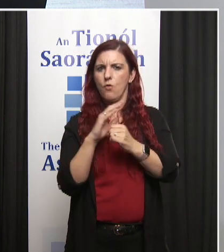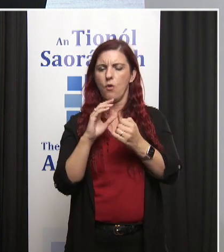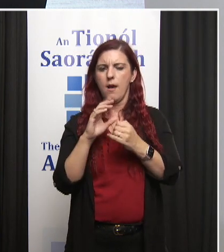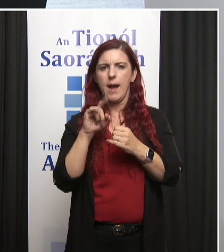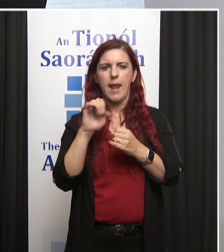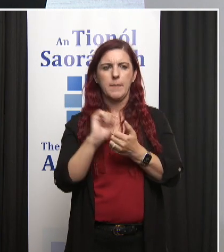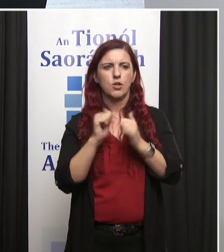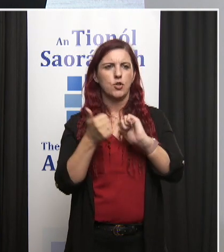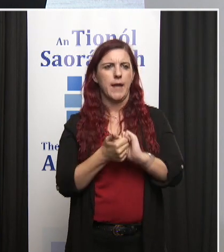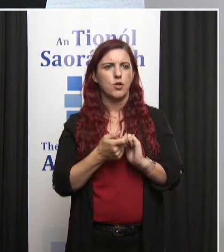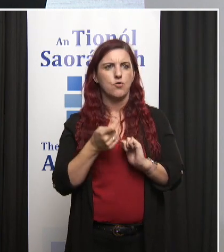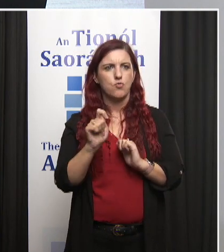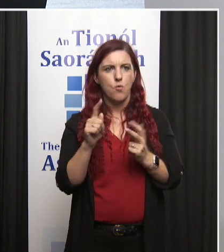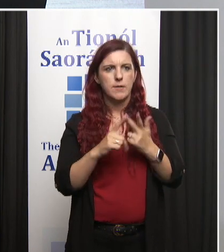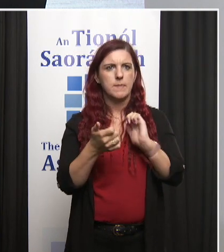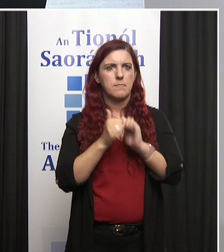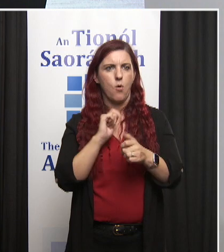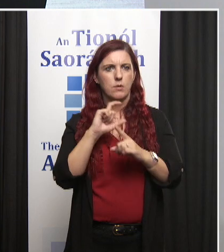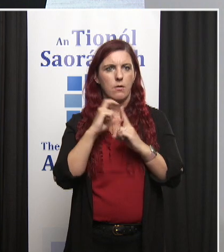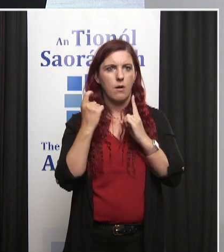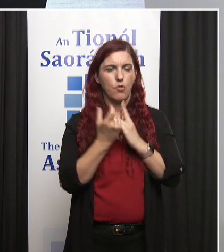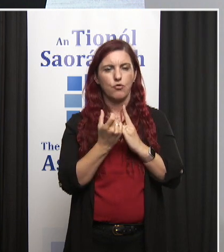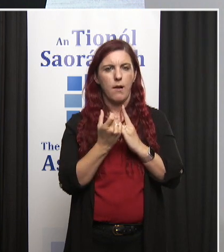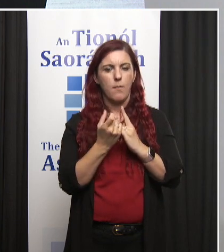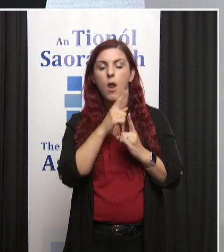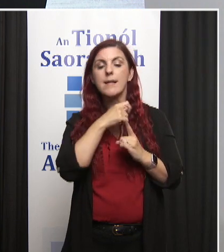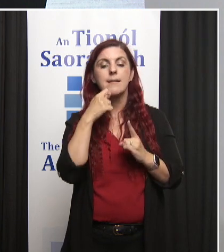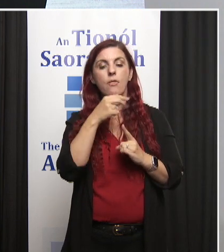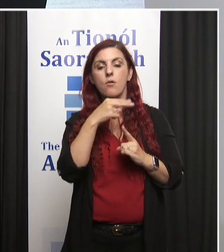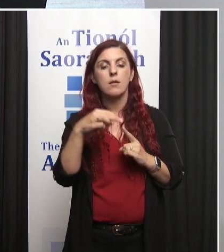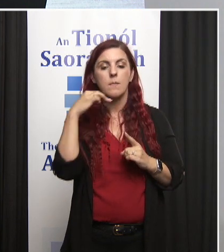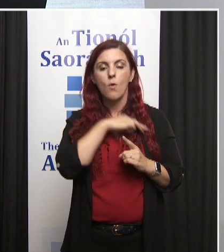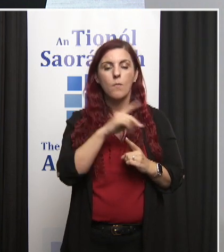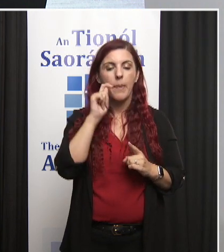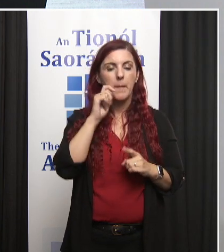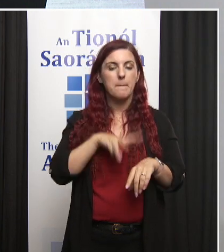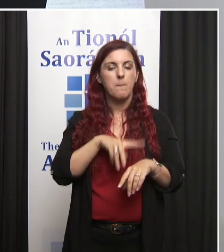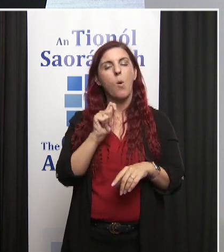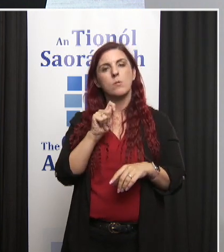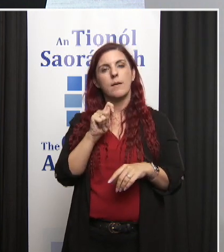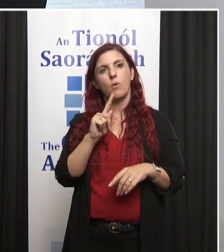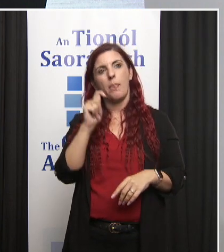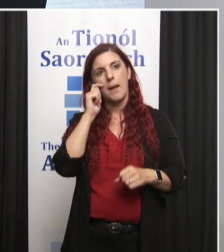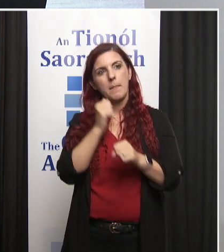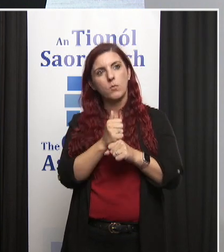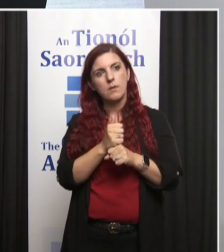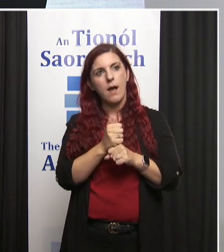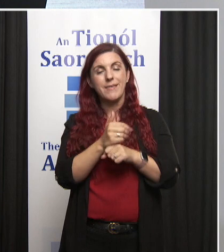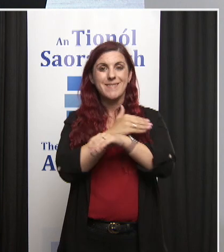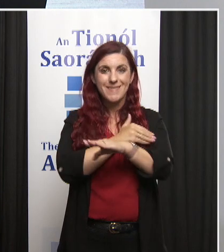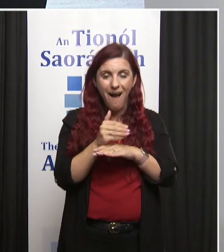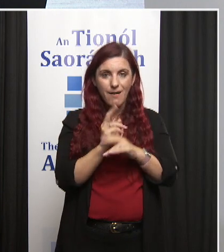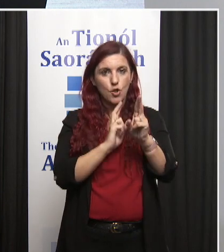tourism, sport and culture. We're not saying they're not important, but relatively speaking, in terms of where the initial focus should